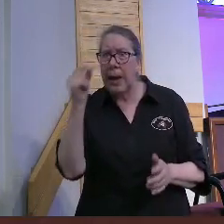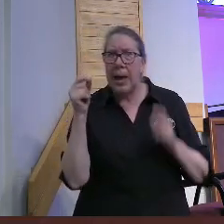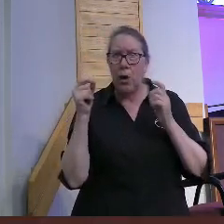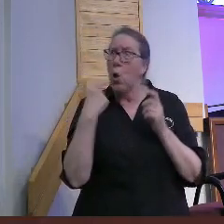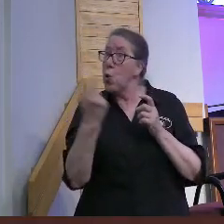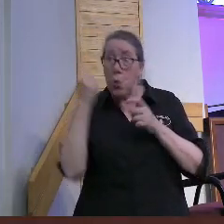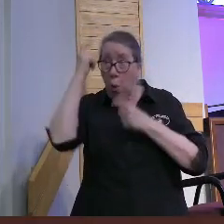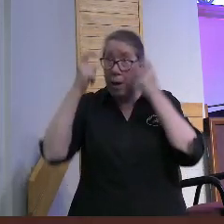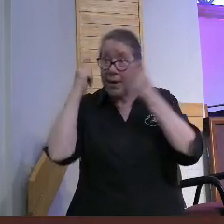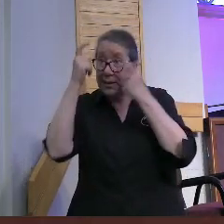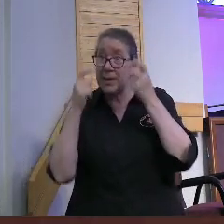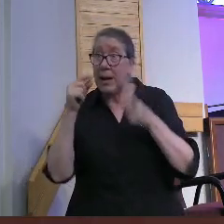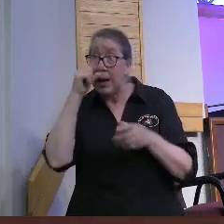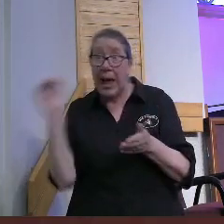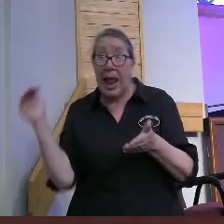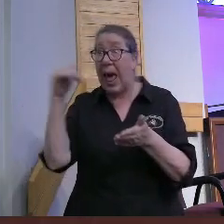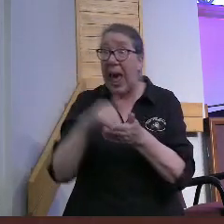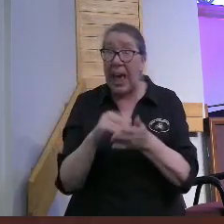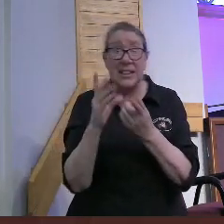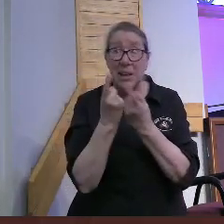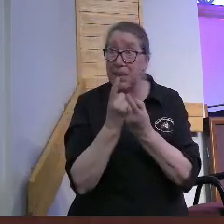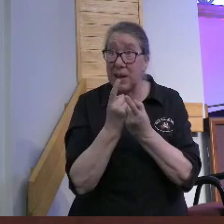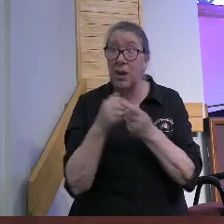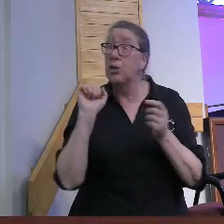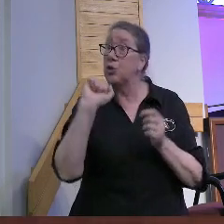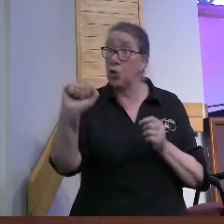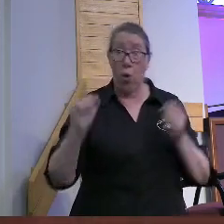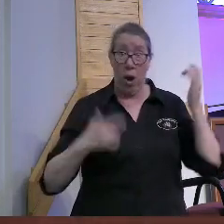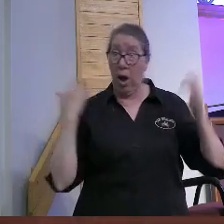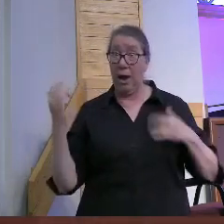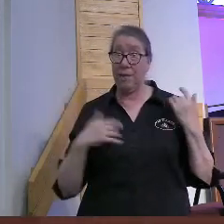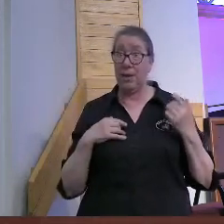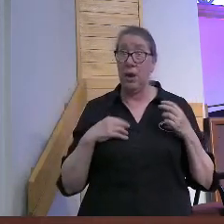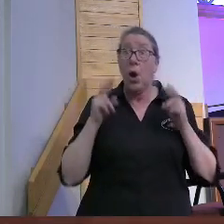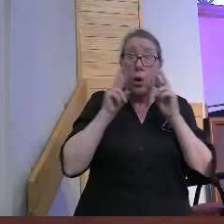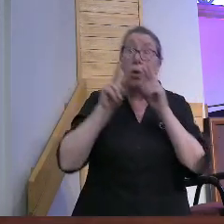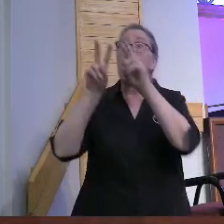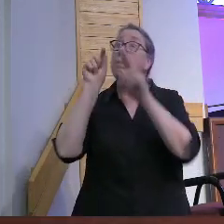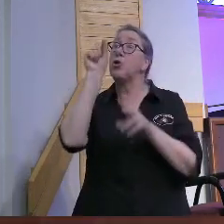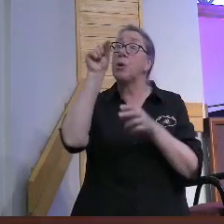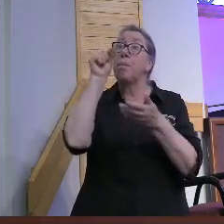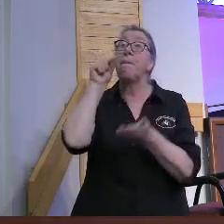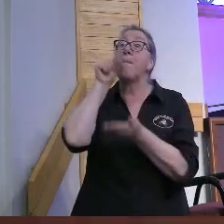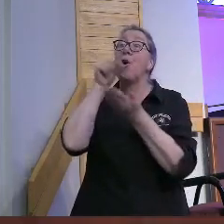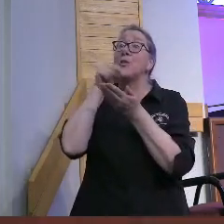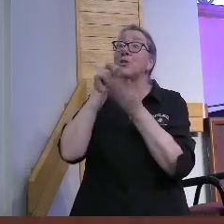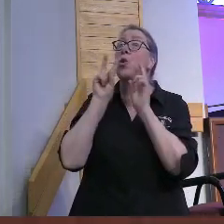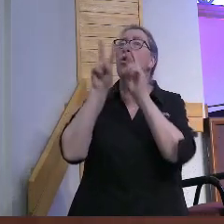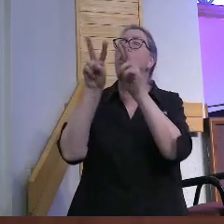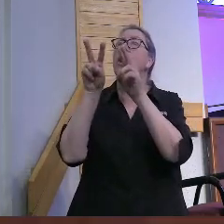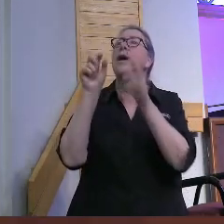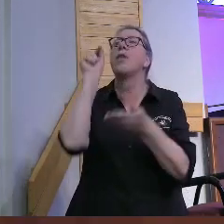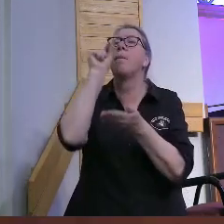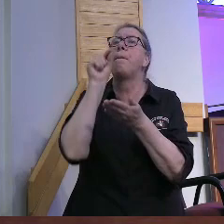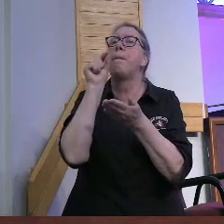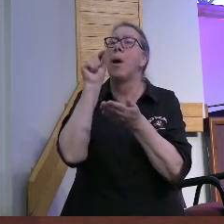to his stature? Look at the birds, he said. Look up. Everyone say up. Look up. Look up, look at the birds.